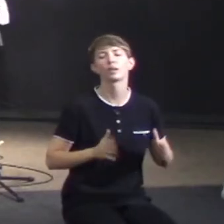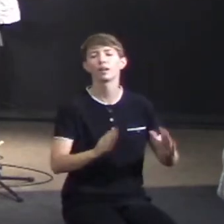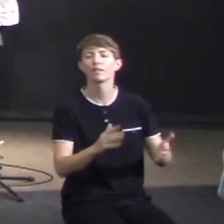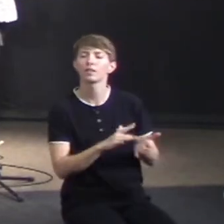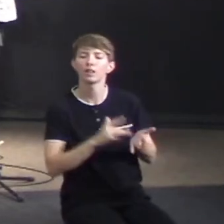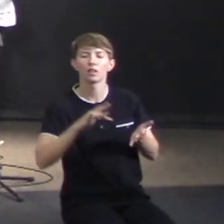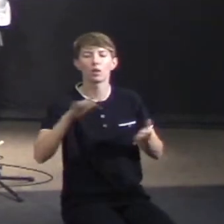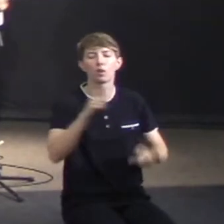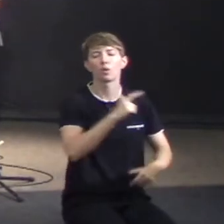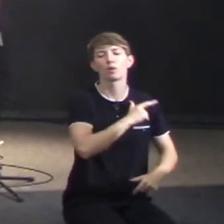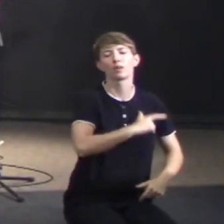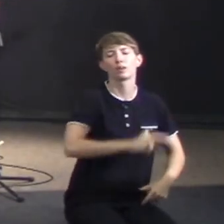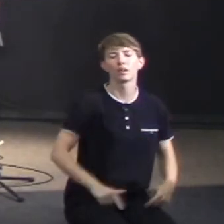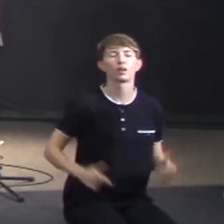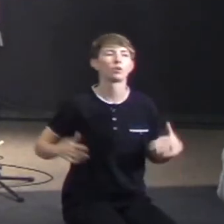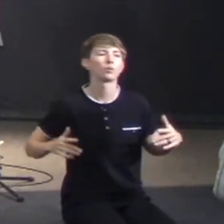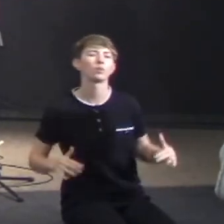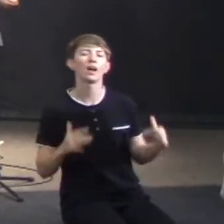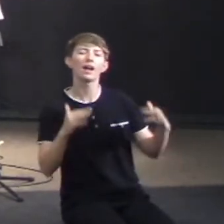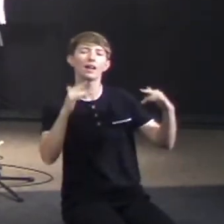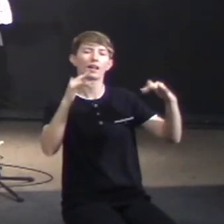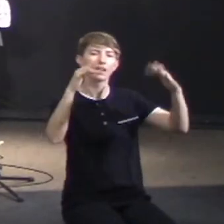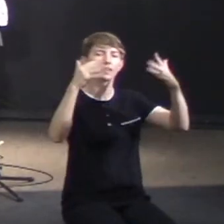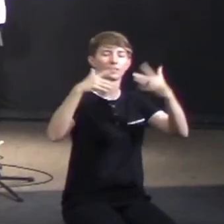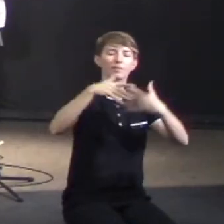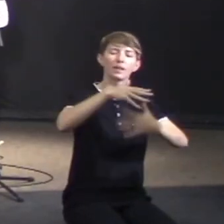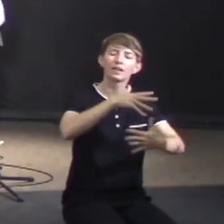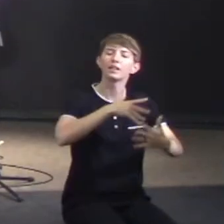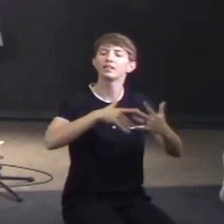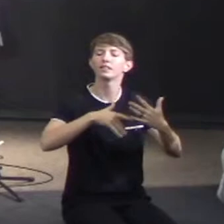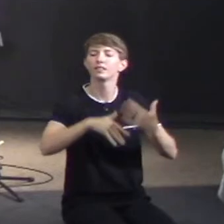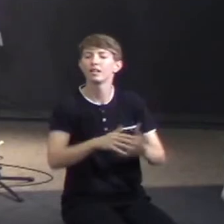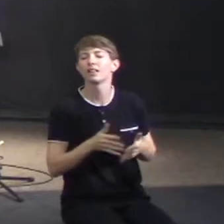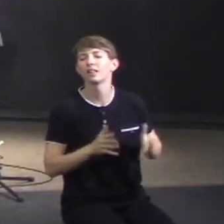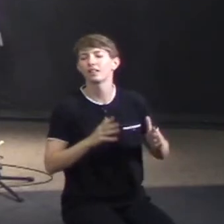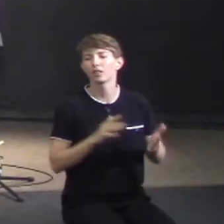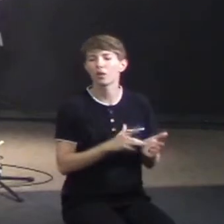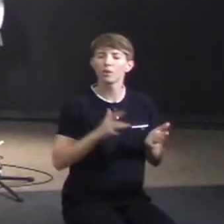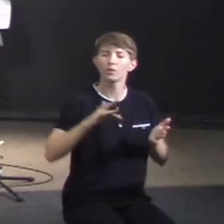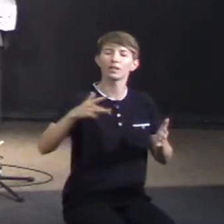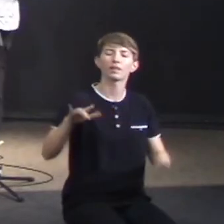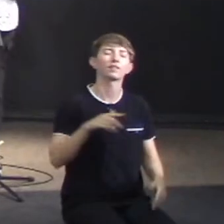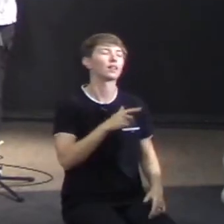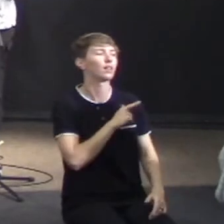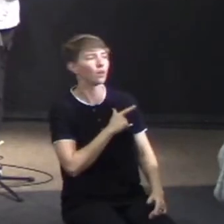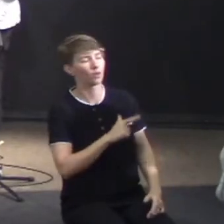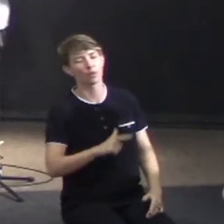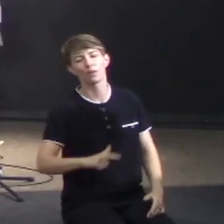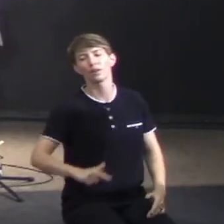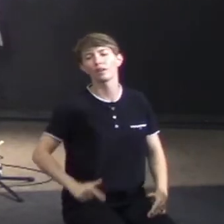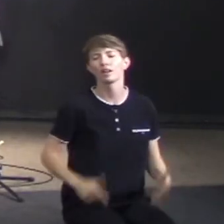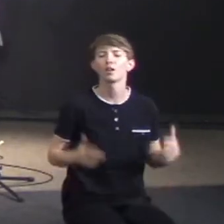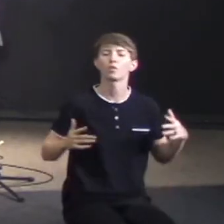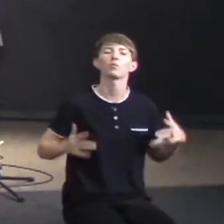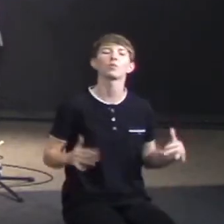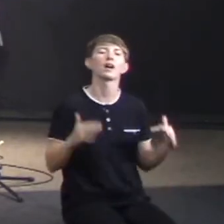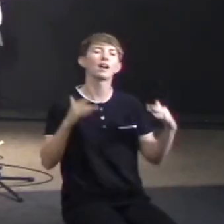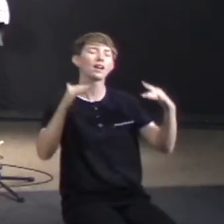the glory of the Lord rise among us. Let the glory of the